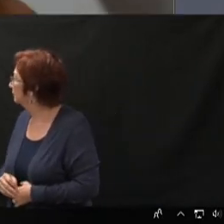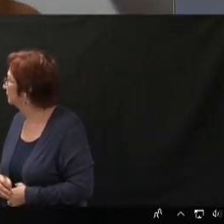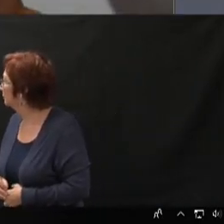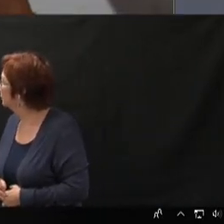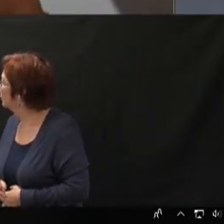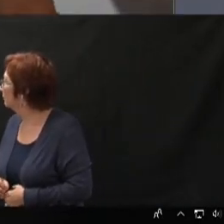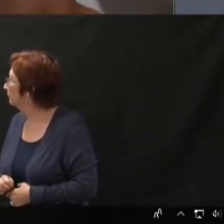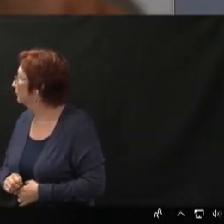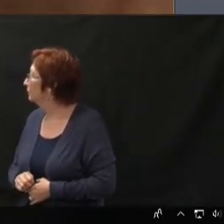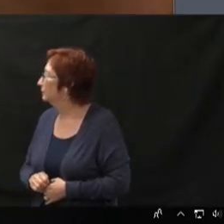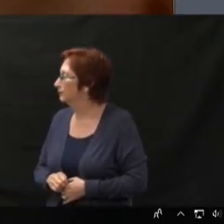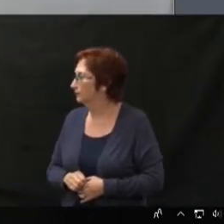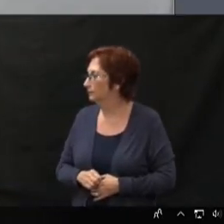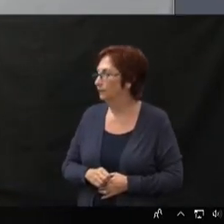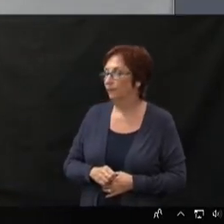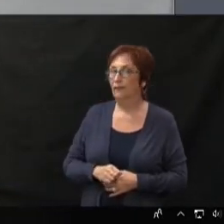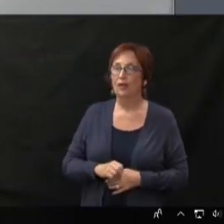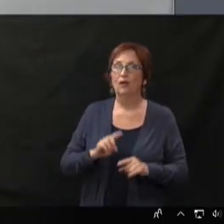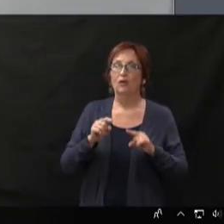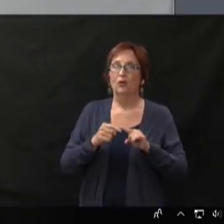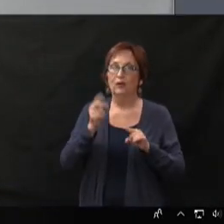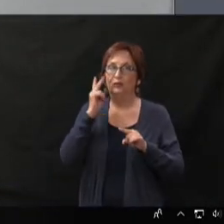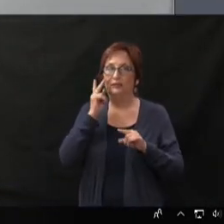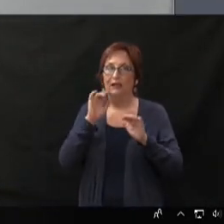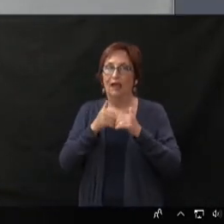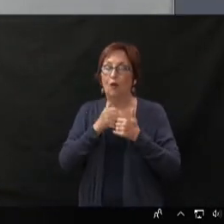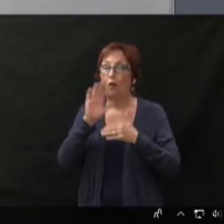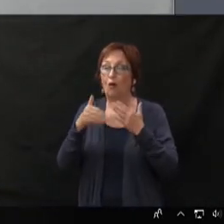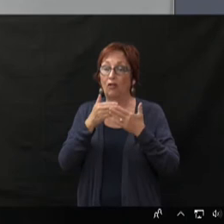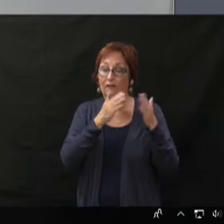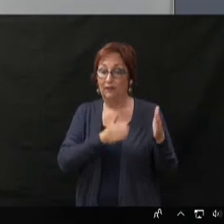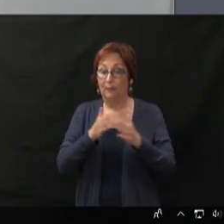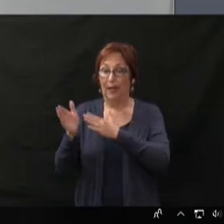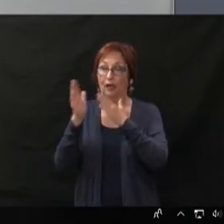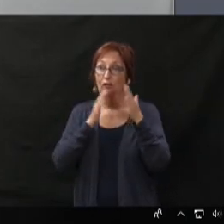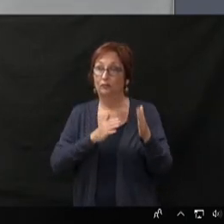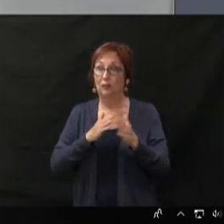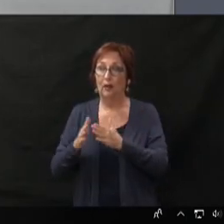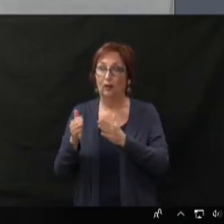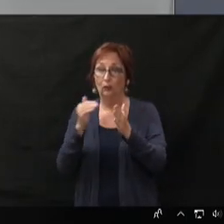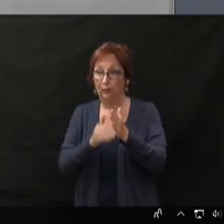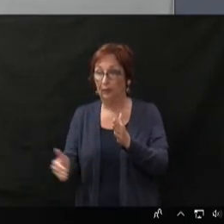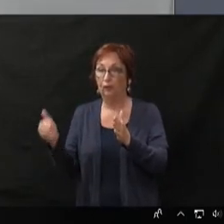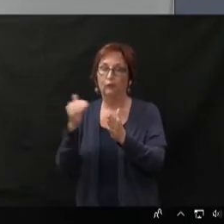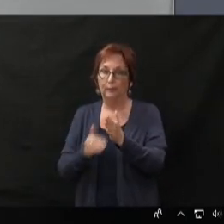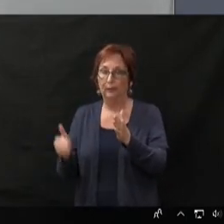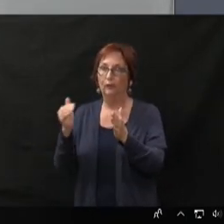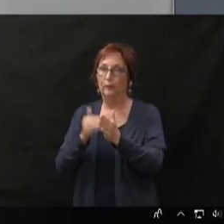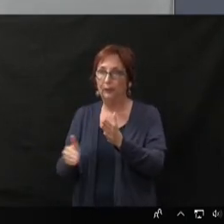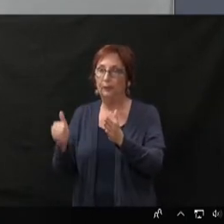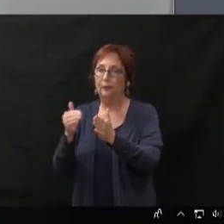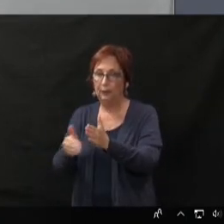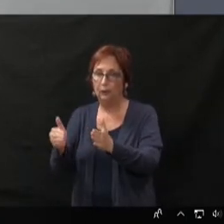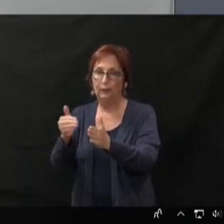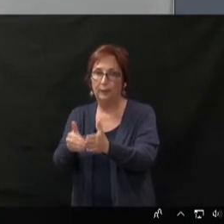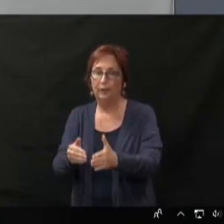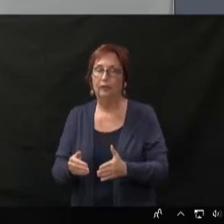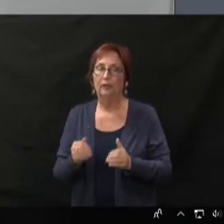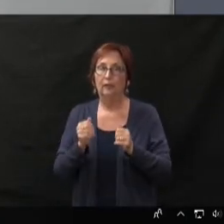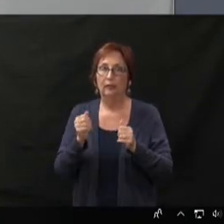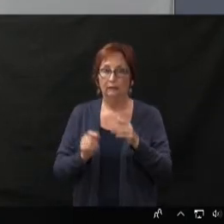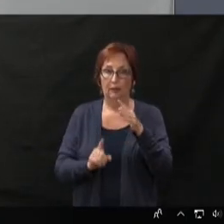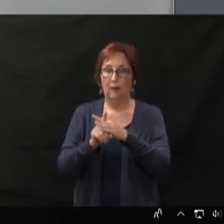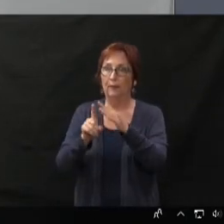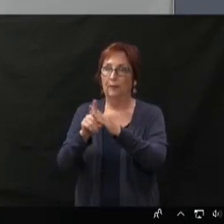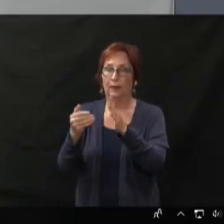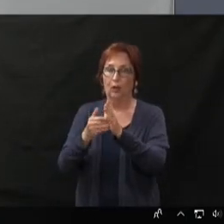we do syllable division. When you see how all of these patterns just keep repeating themselves over and over again in words, and it gets really